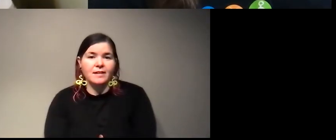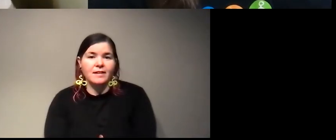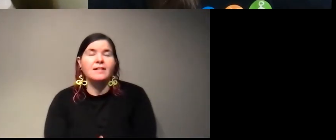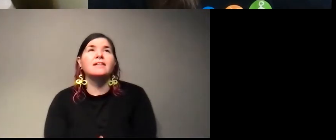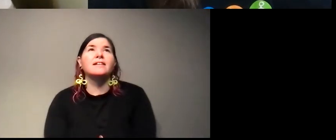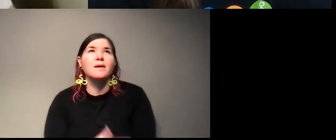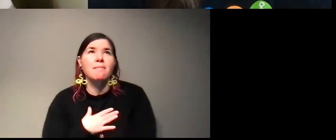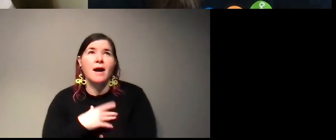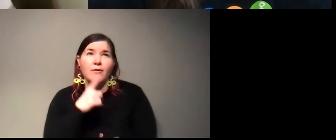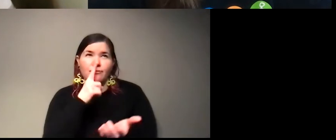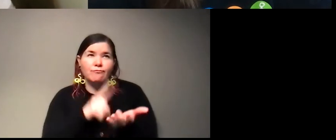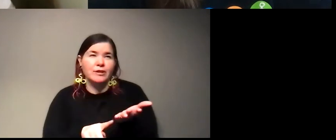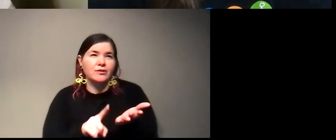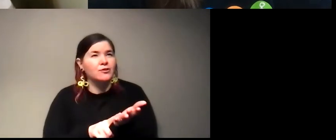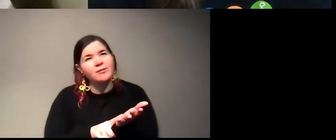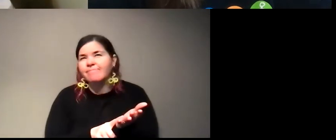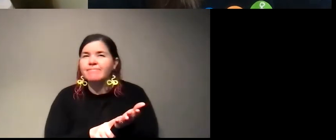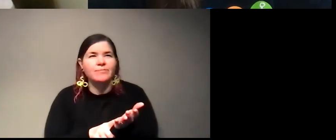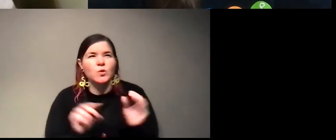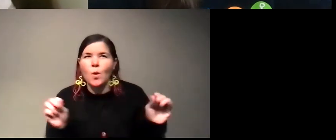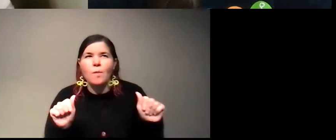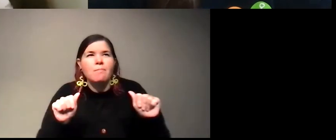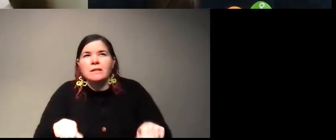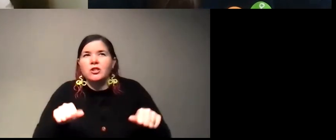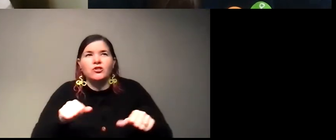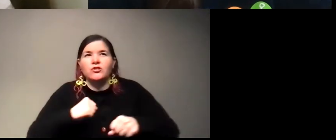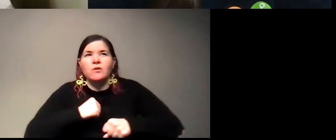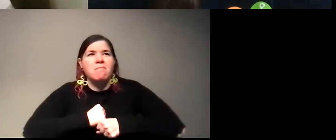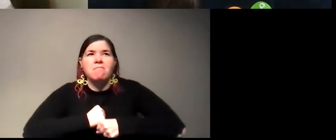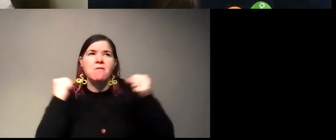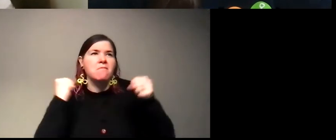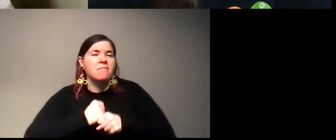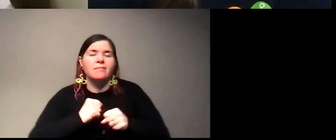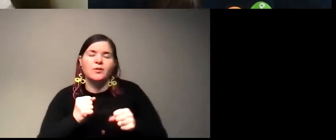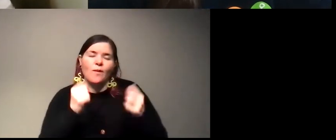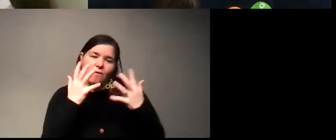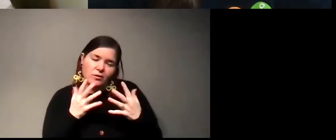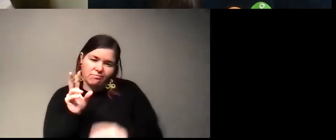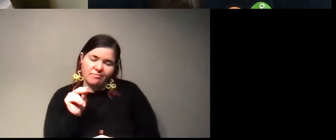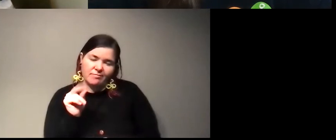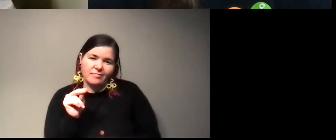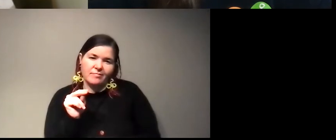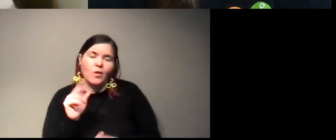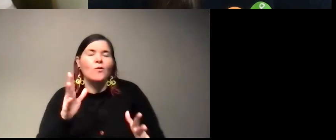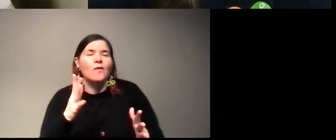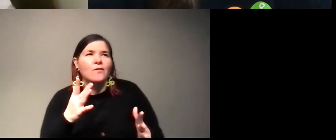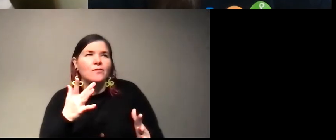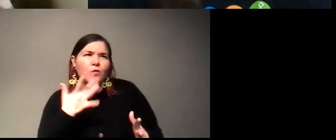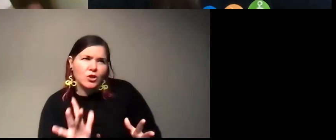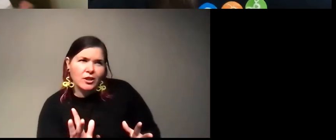My research does not have the potential to blow up. So unfortunately, no, I have not had, or I guess fortunately,